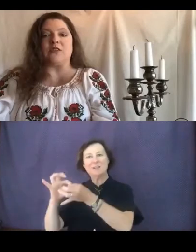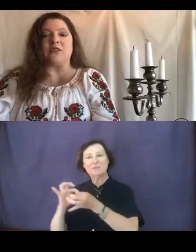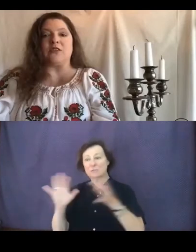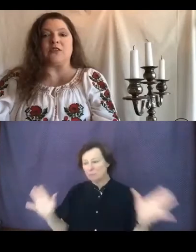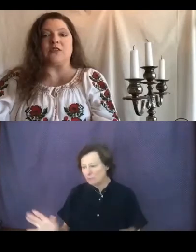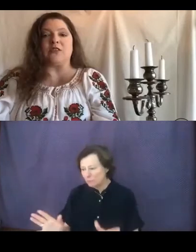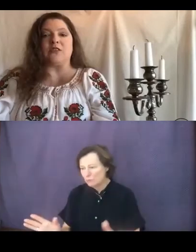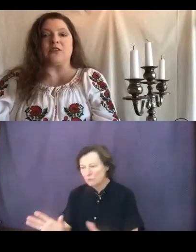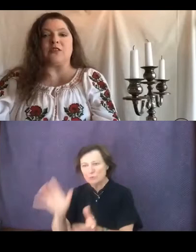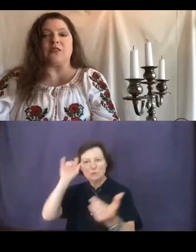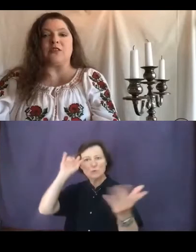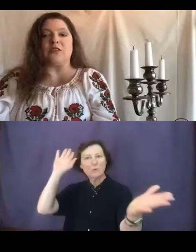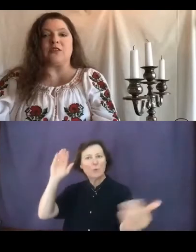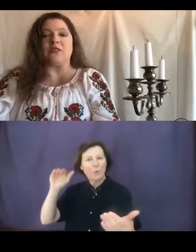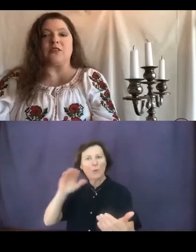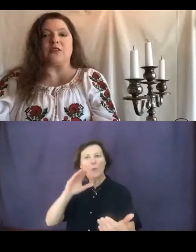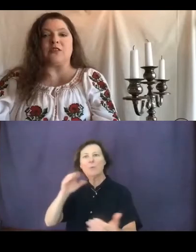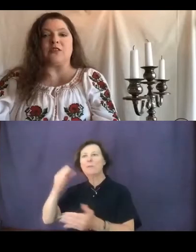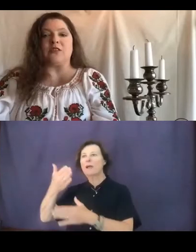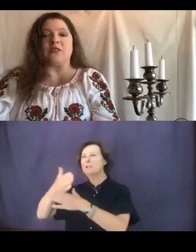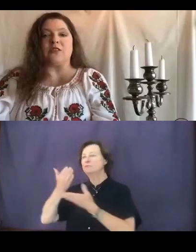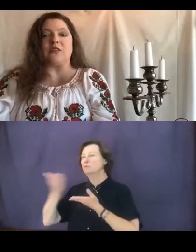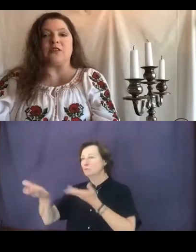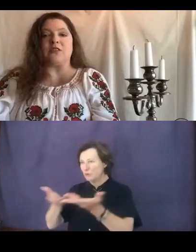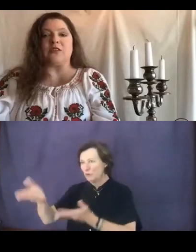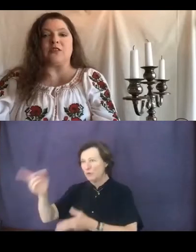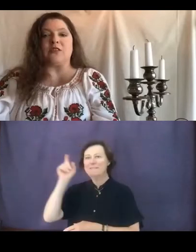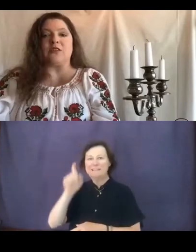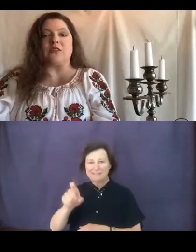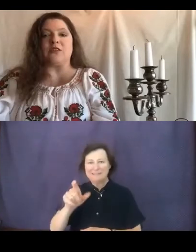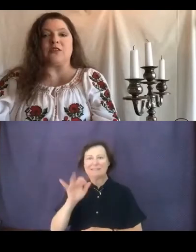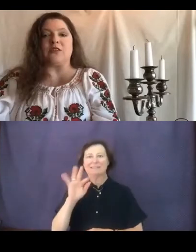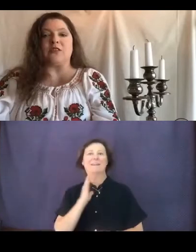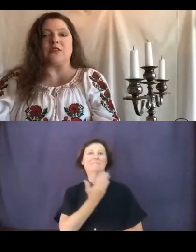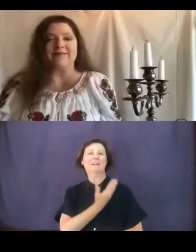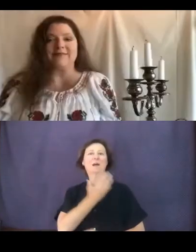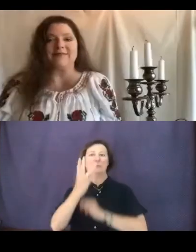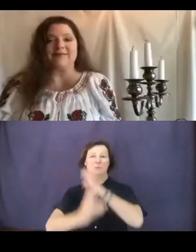nurture the hopes, and serve the needs of our world.